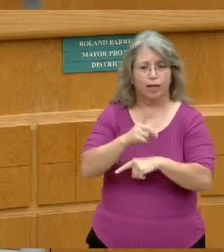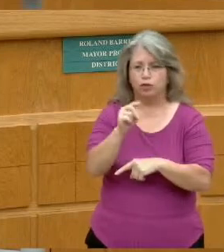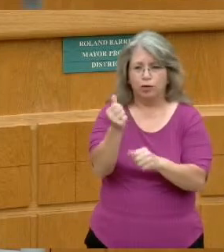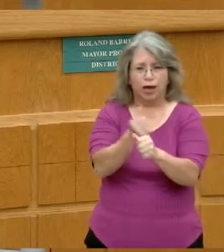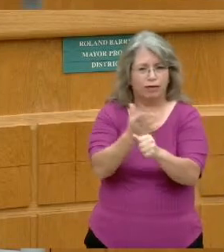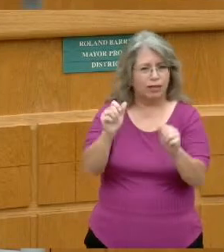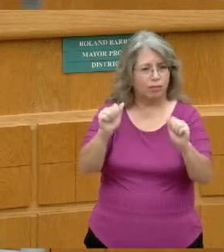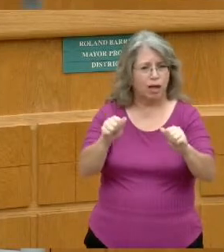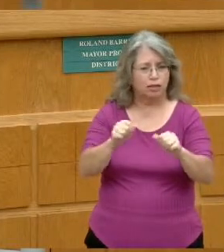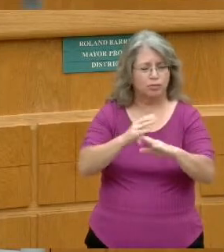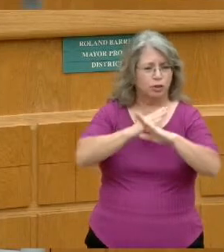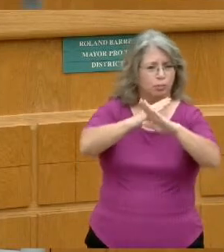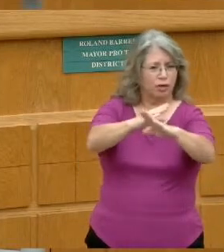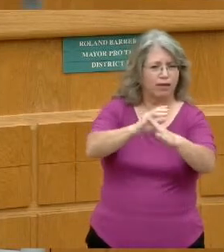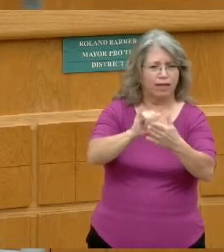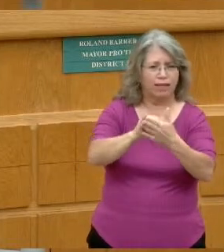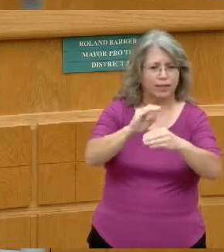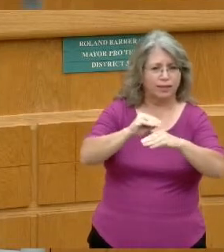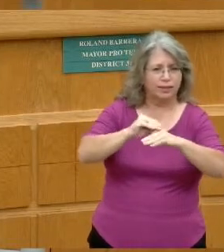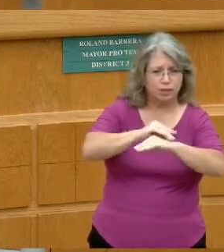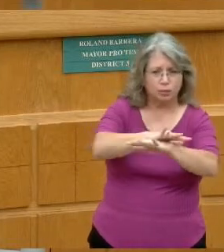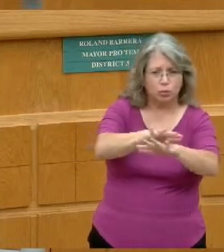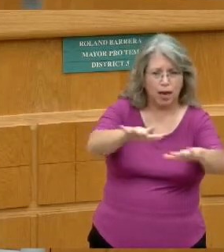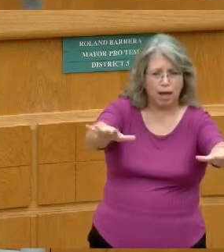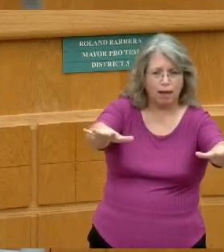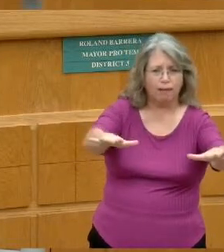transmission of COVID-19, and especially